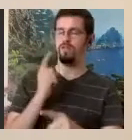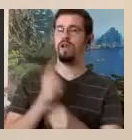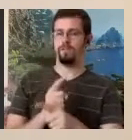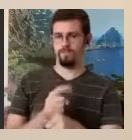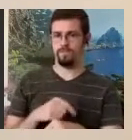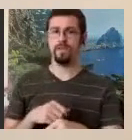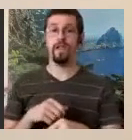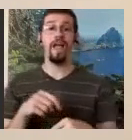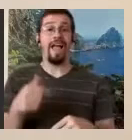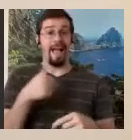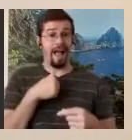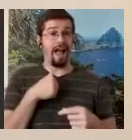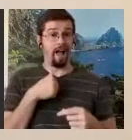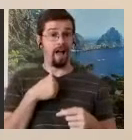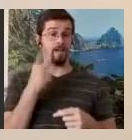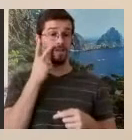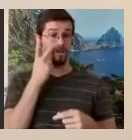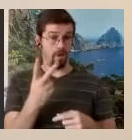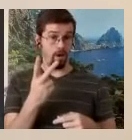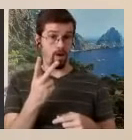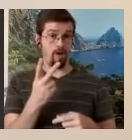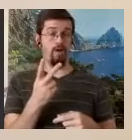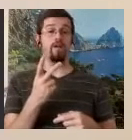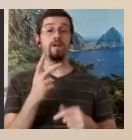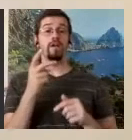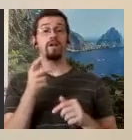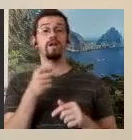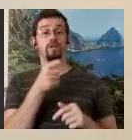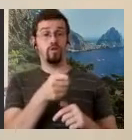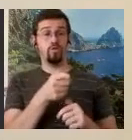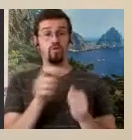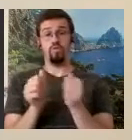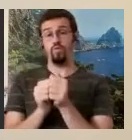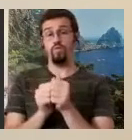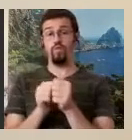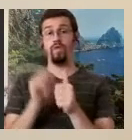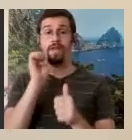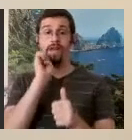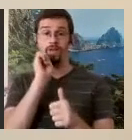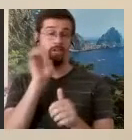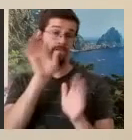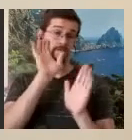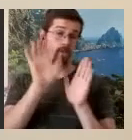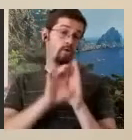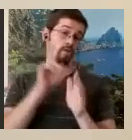even saw you and Erica in photos in Malta on Facebook.